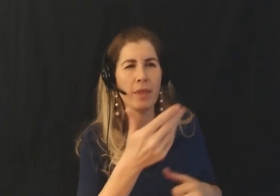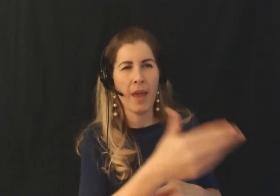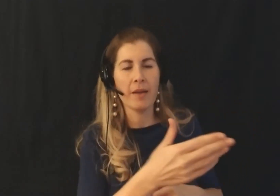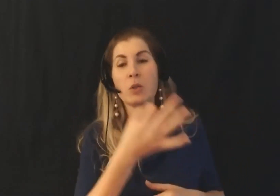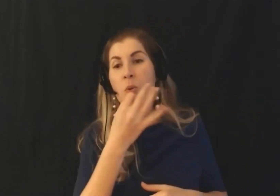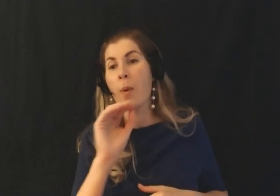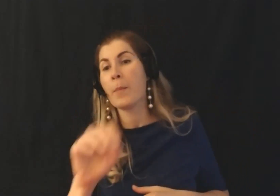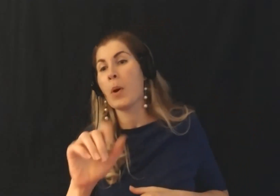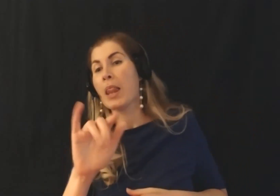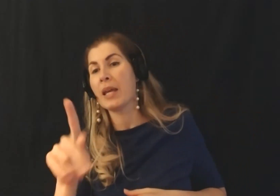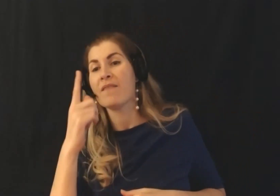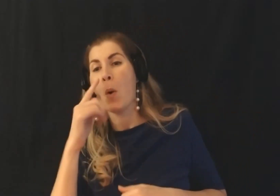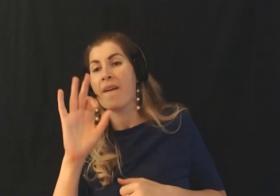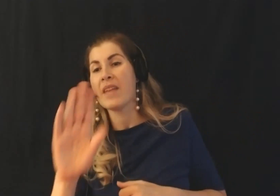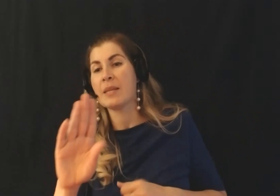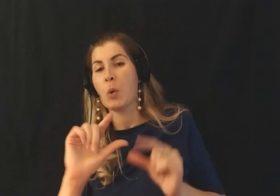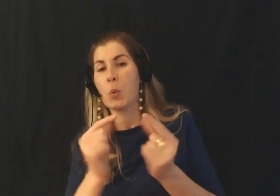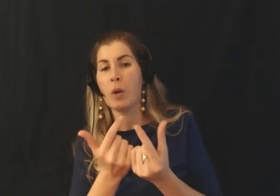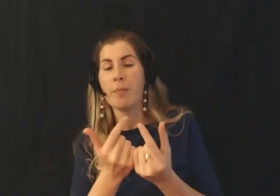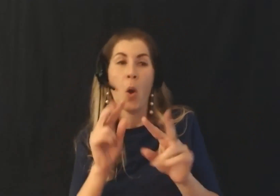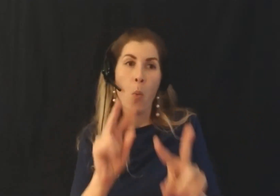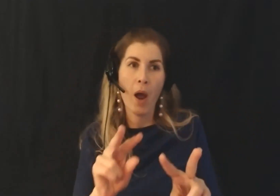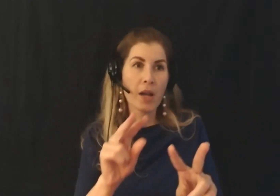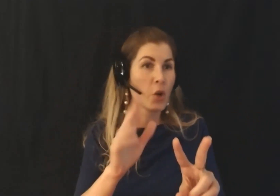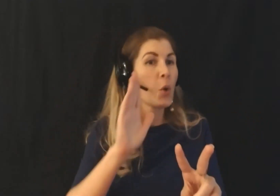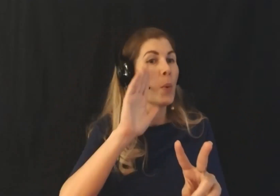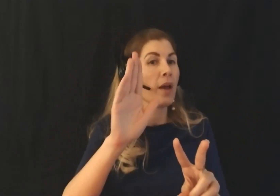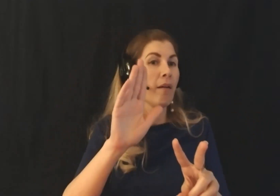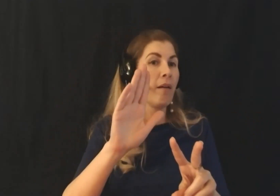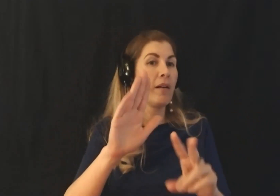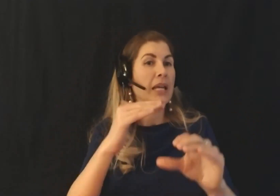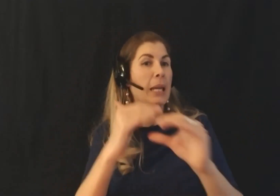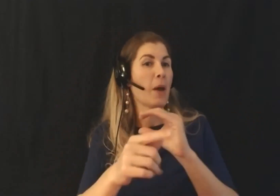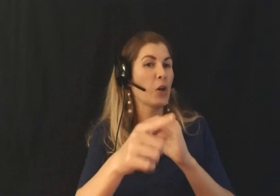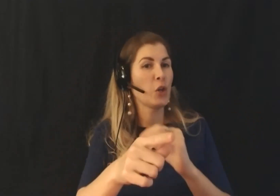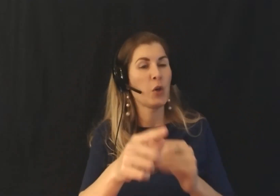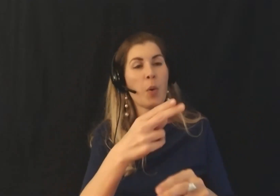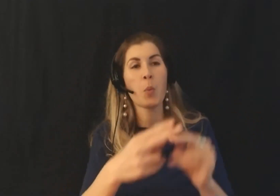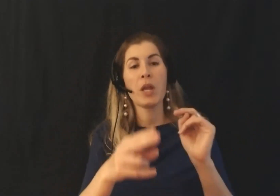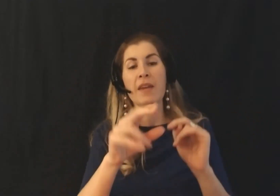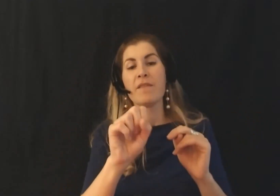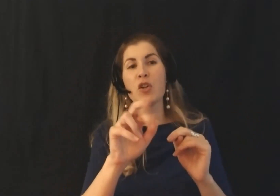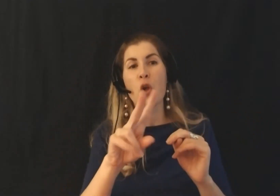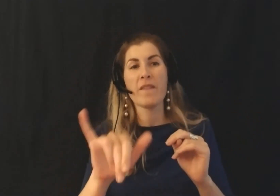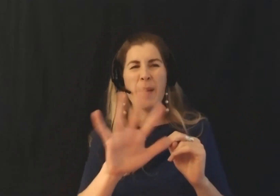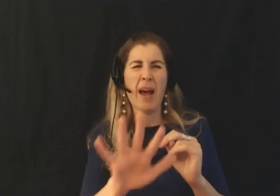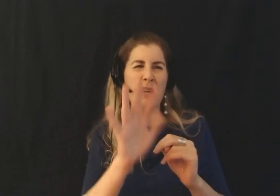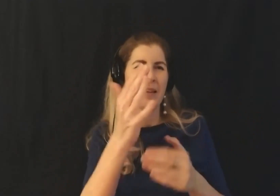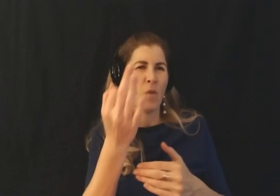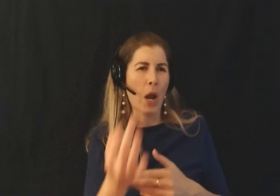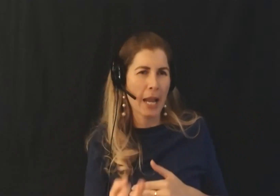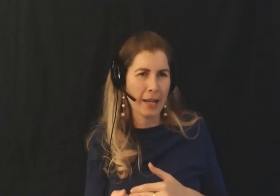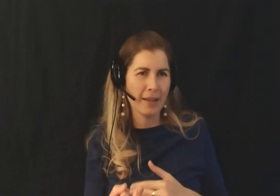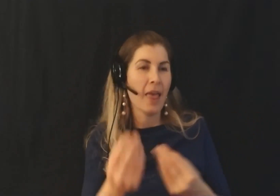Facebook group, and watch your email inbox for a brief survey every Friday of the retreat to let us know what you